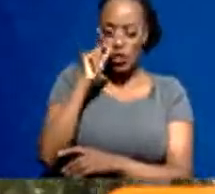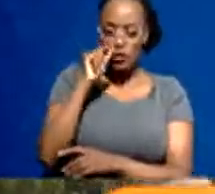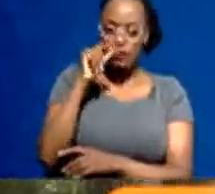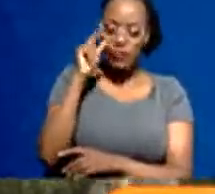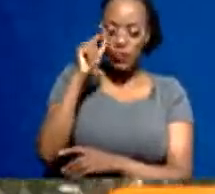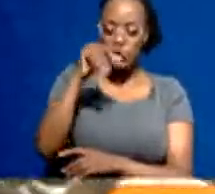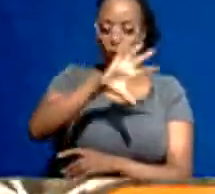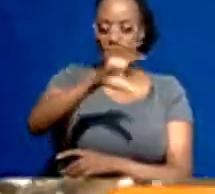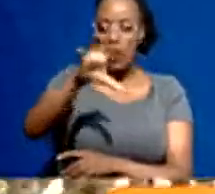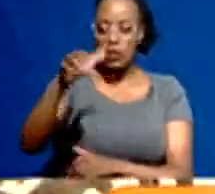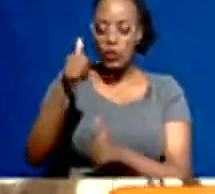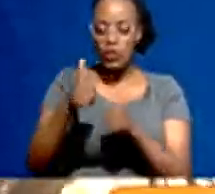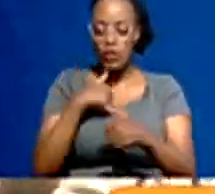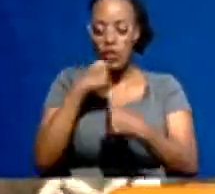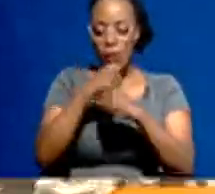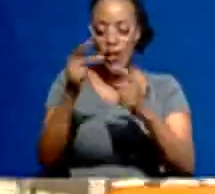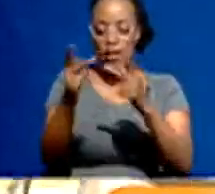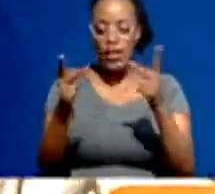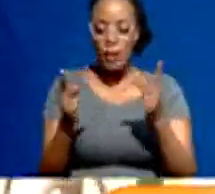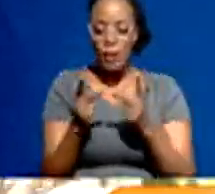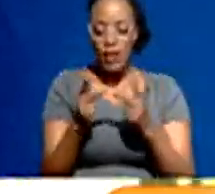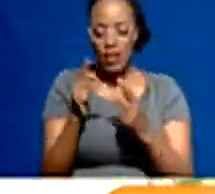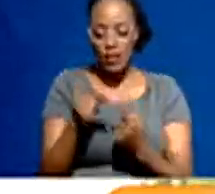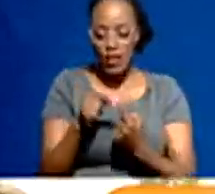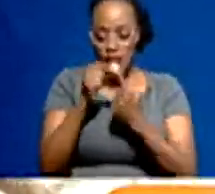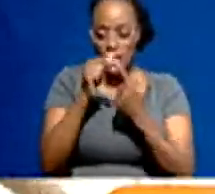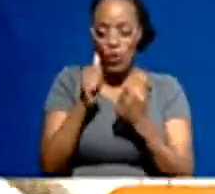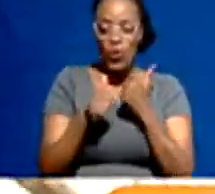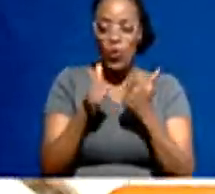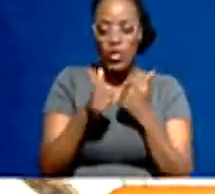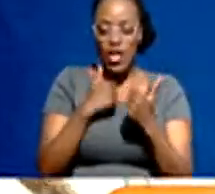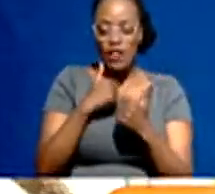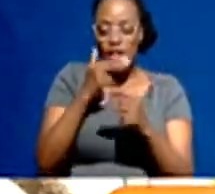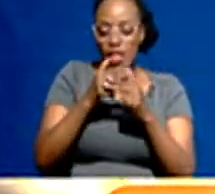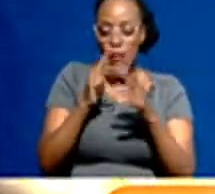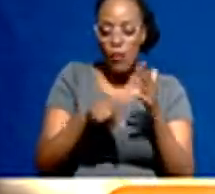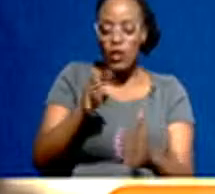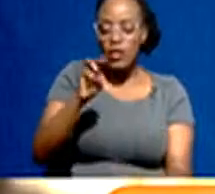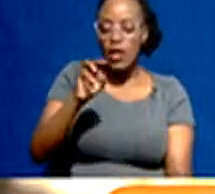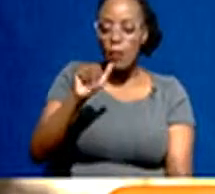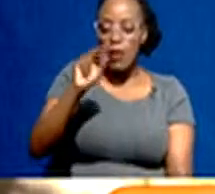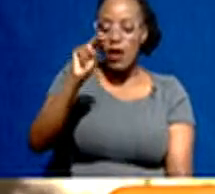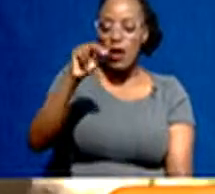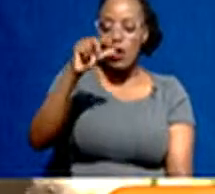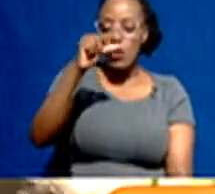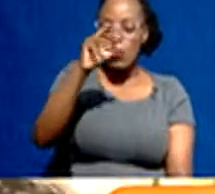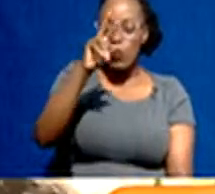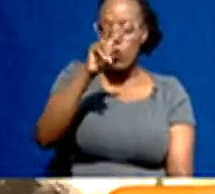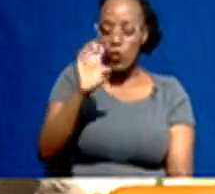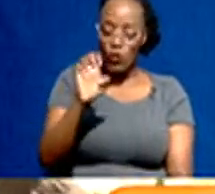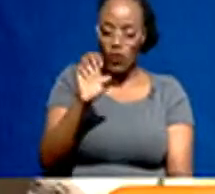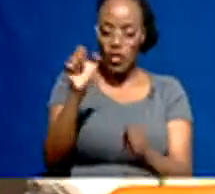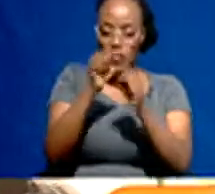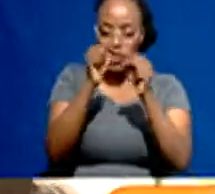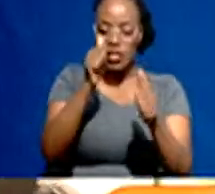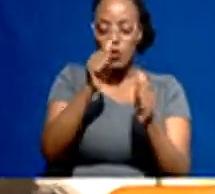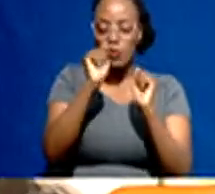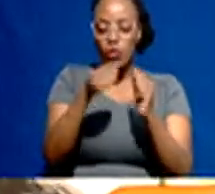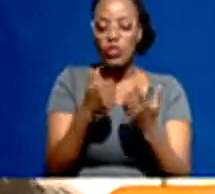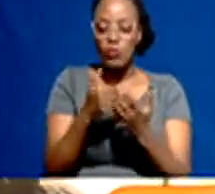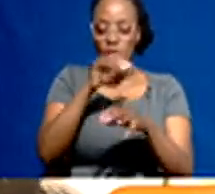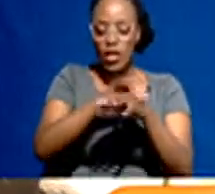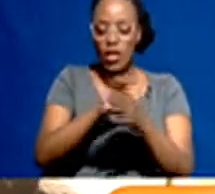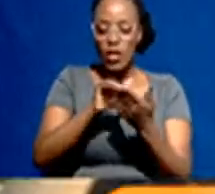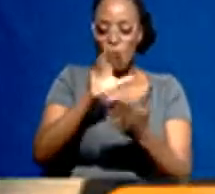What makes this tree species unique is what is known as the mangrove rooting system. They are able to absorb more